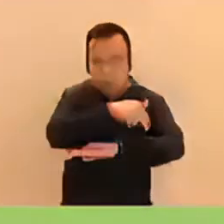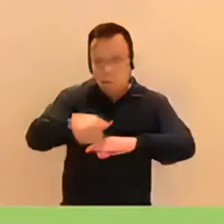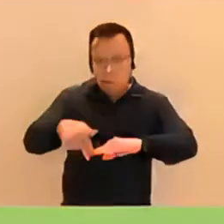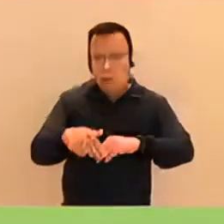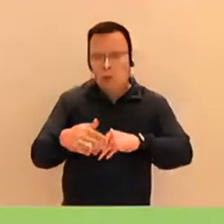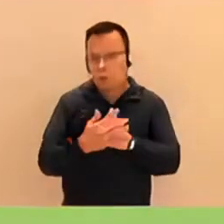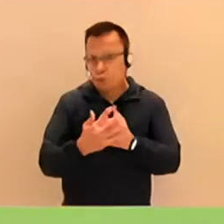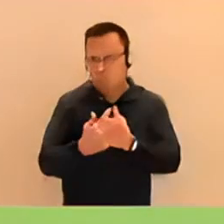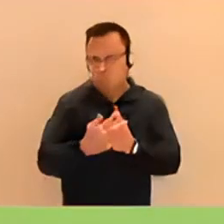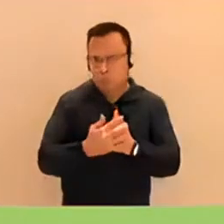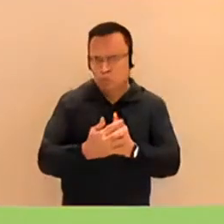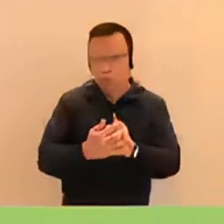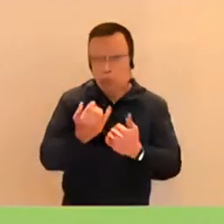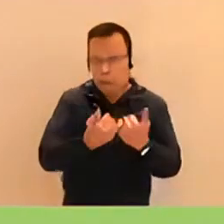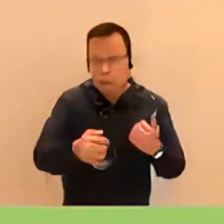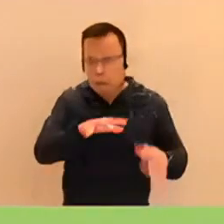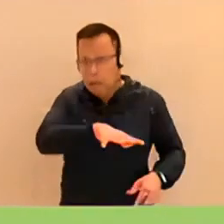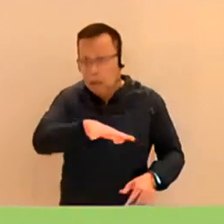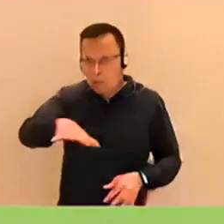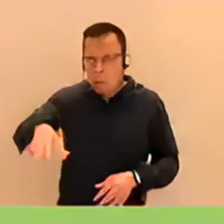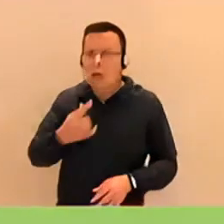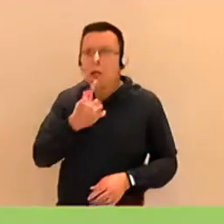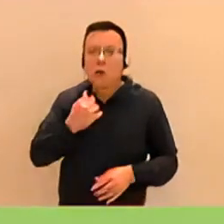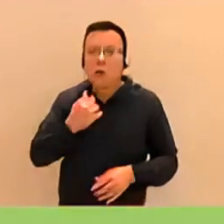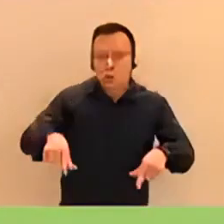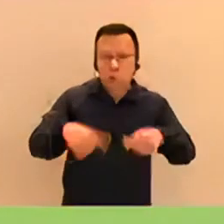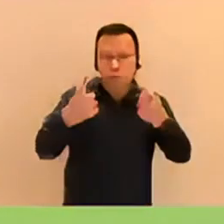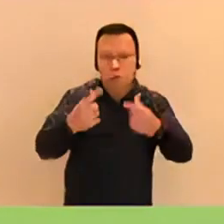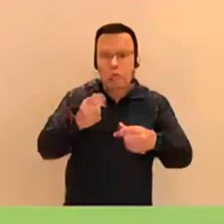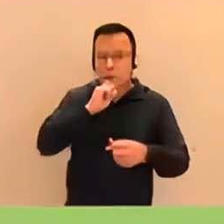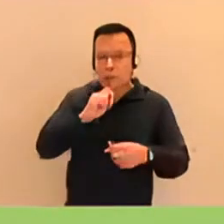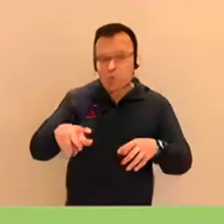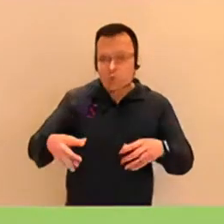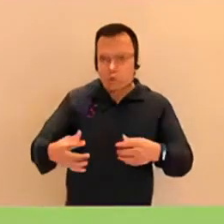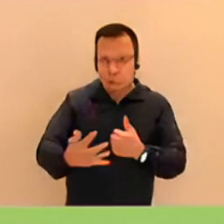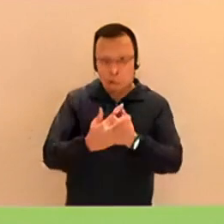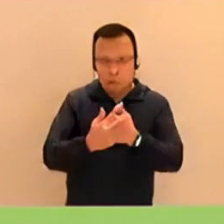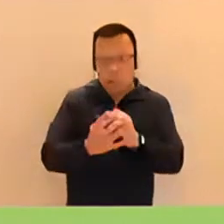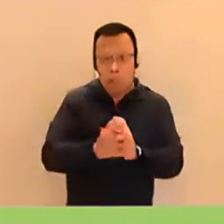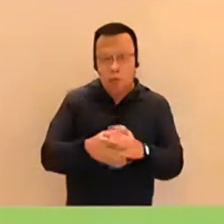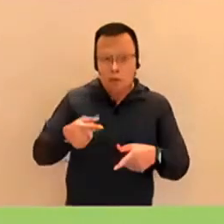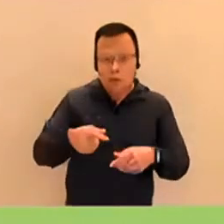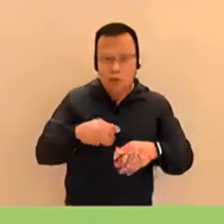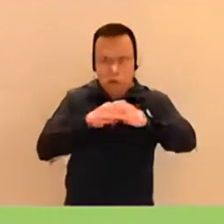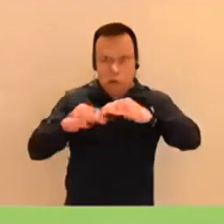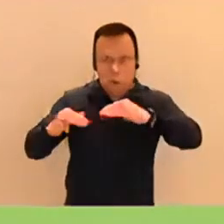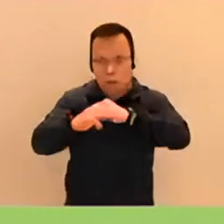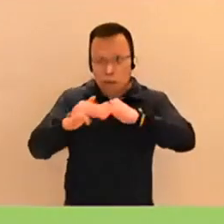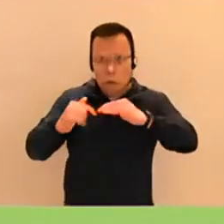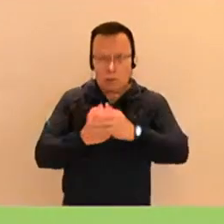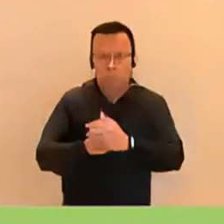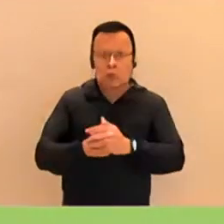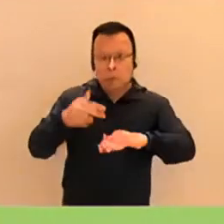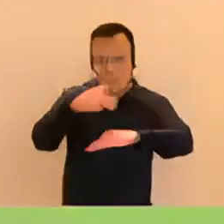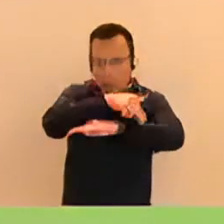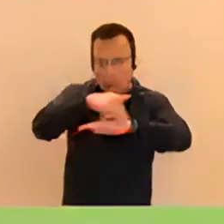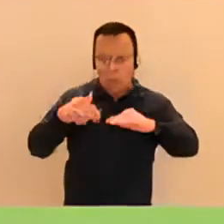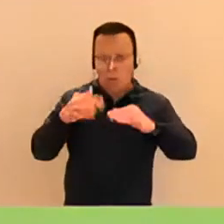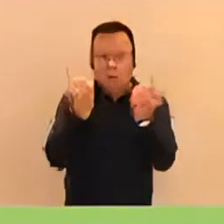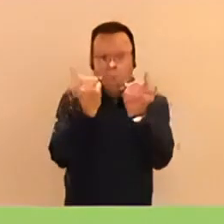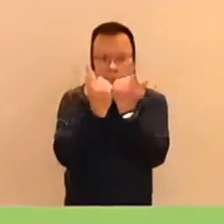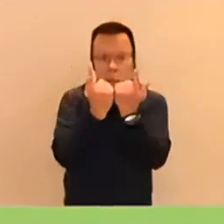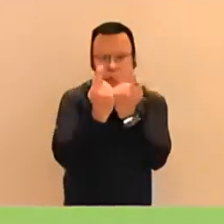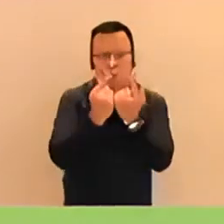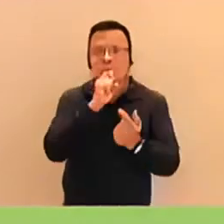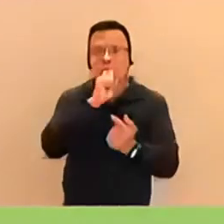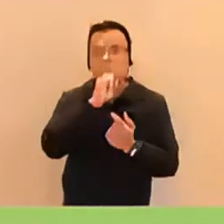Now, not only the Chau artificial islands projects. Now, in the planning of the Northern Metropolis, different blue-green networks will